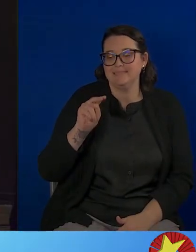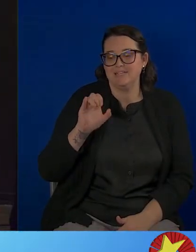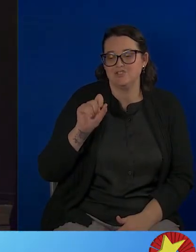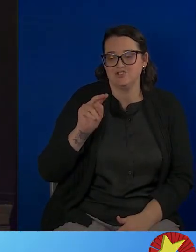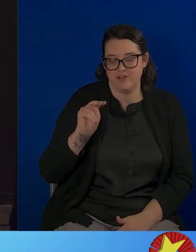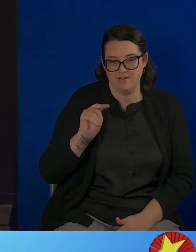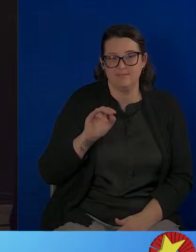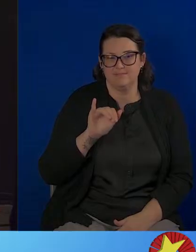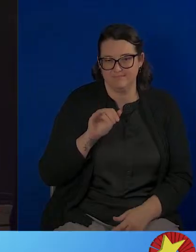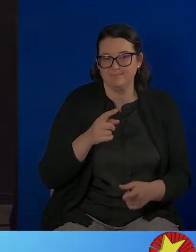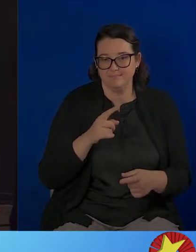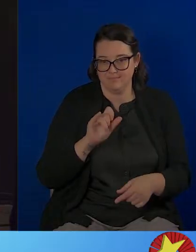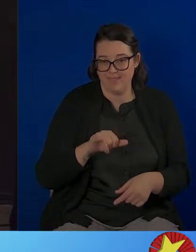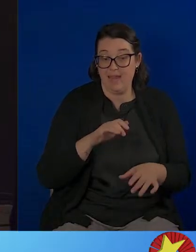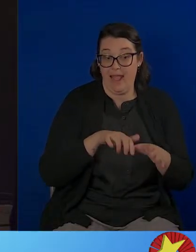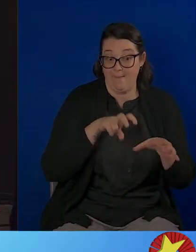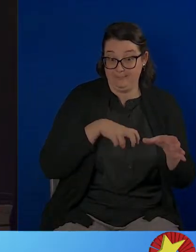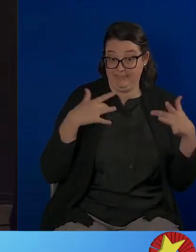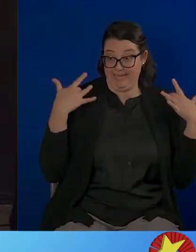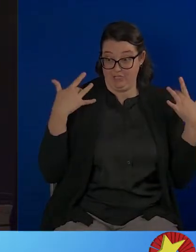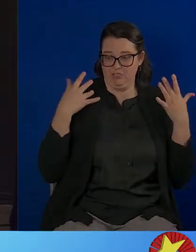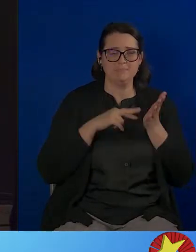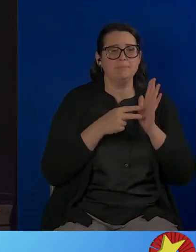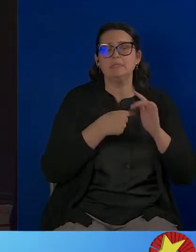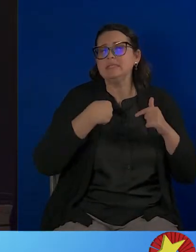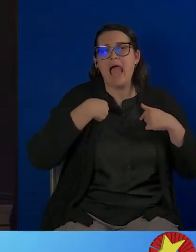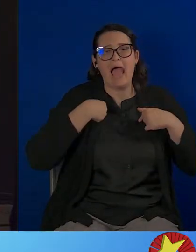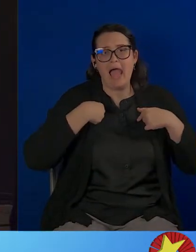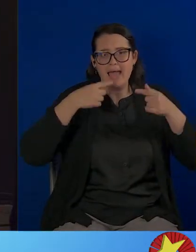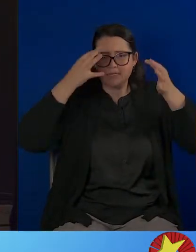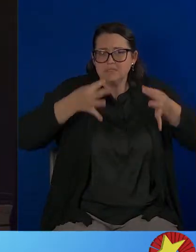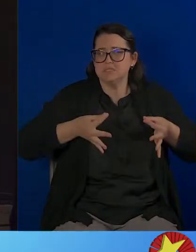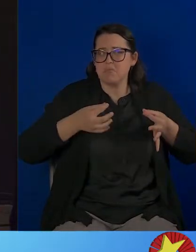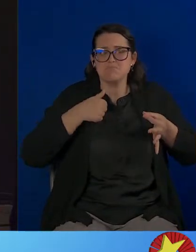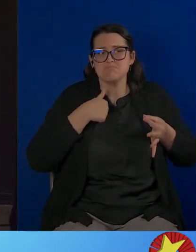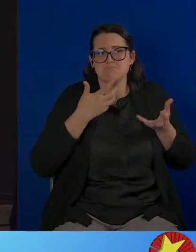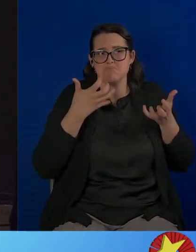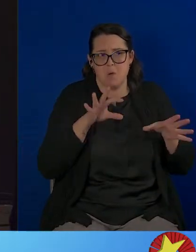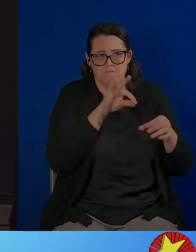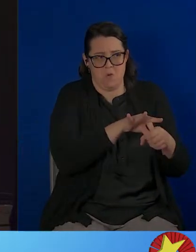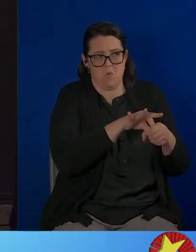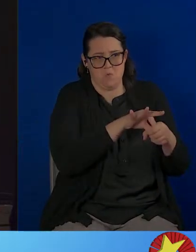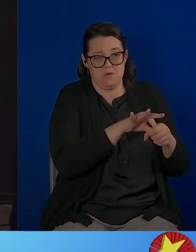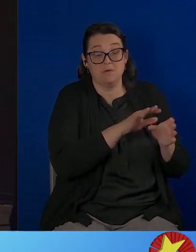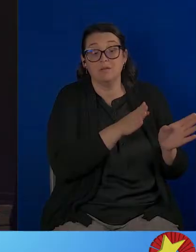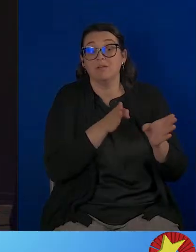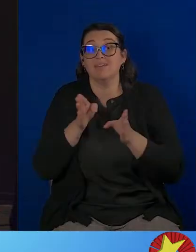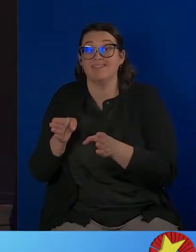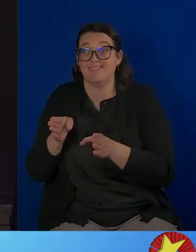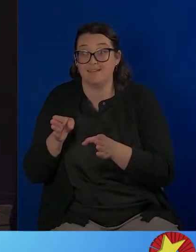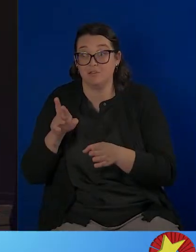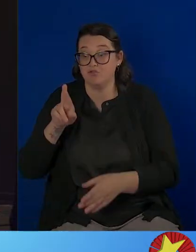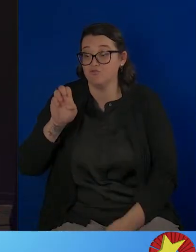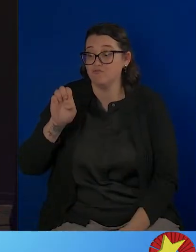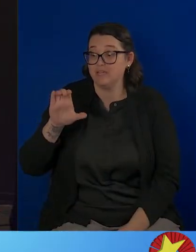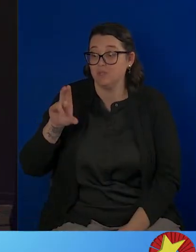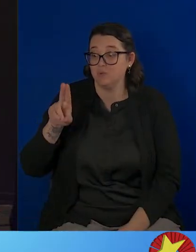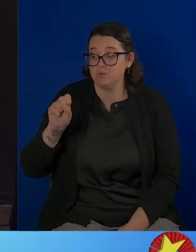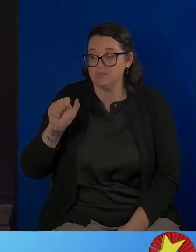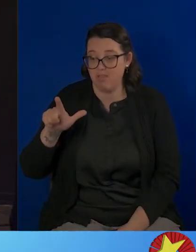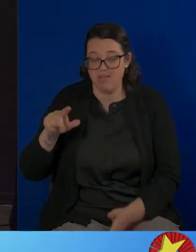Abstention means that you are choosing not to vote on something, whereas a recusal is a conflict of